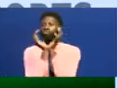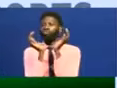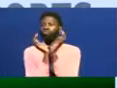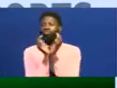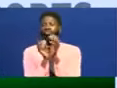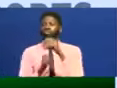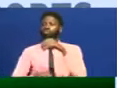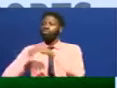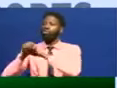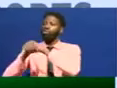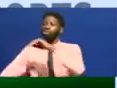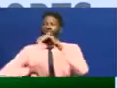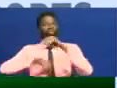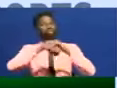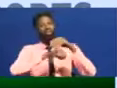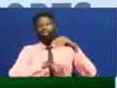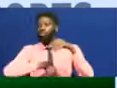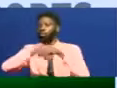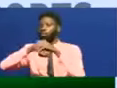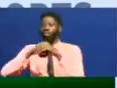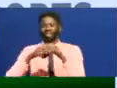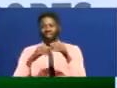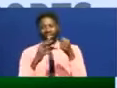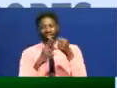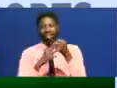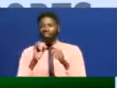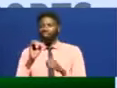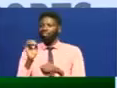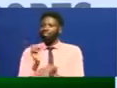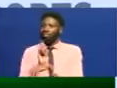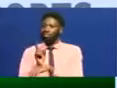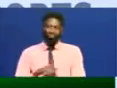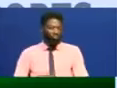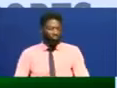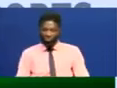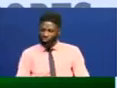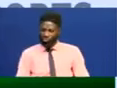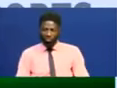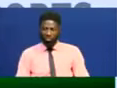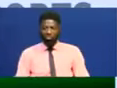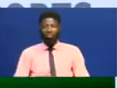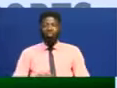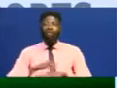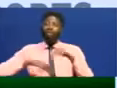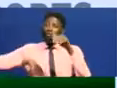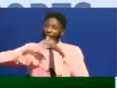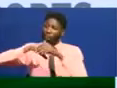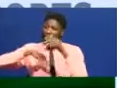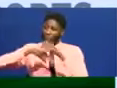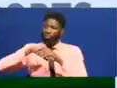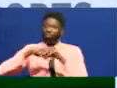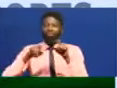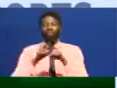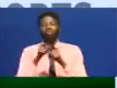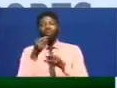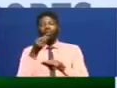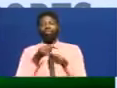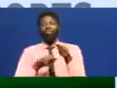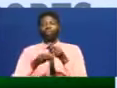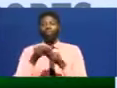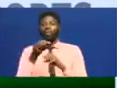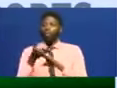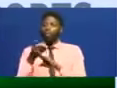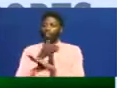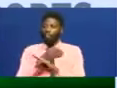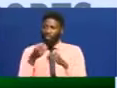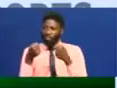minutes. You are wrong. Football is a whole economy. Before that game, there